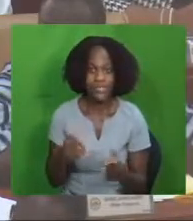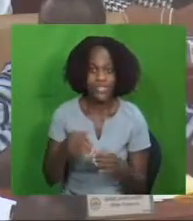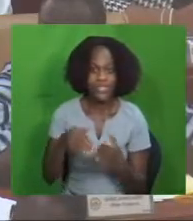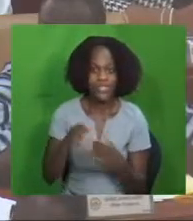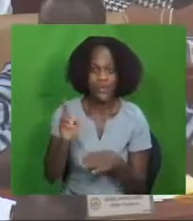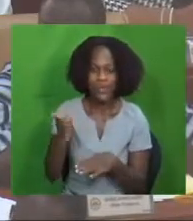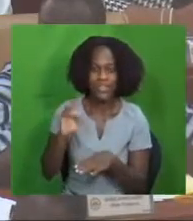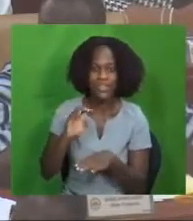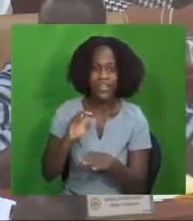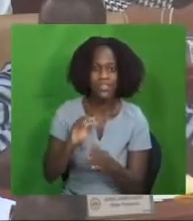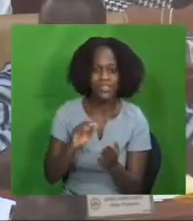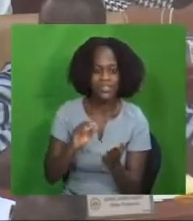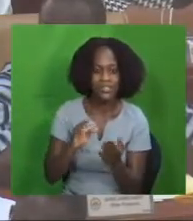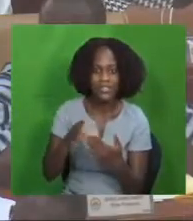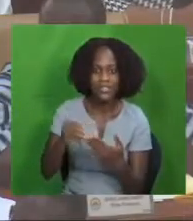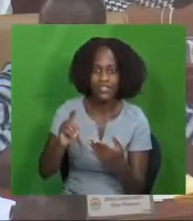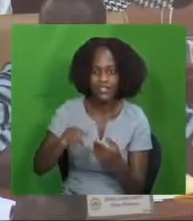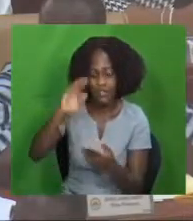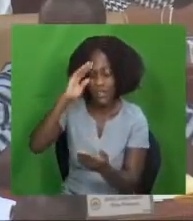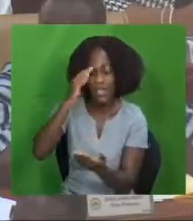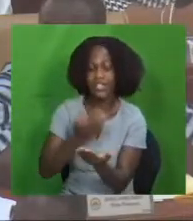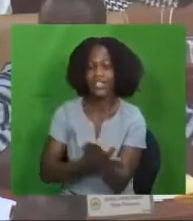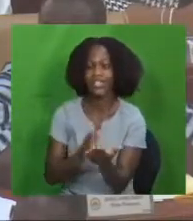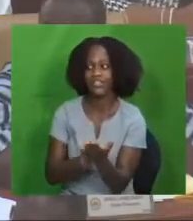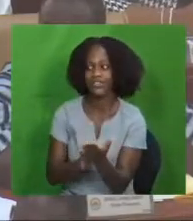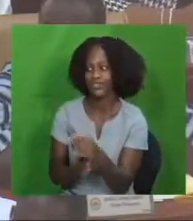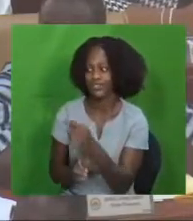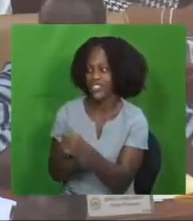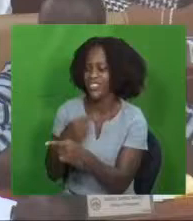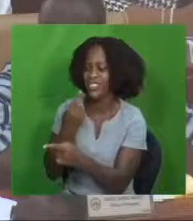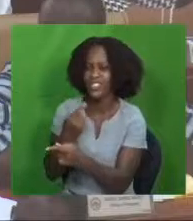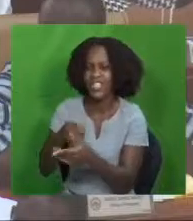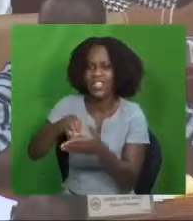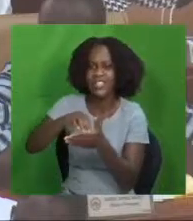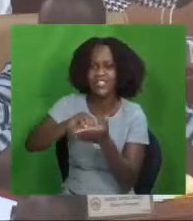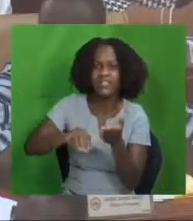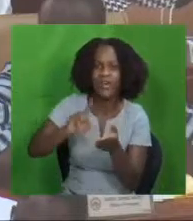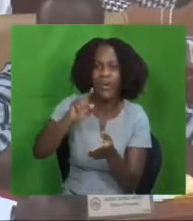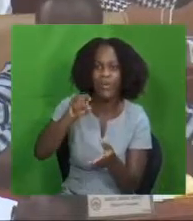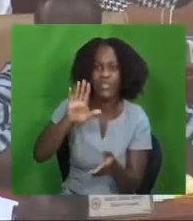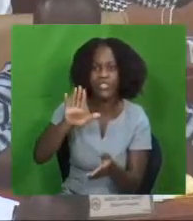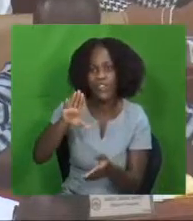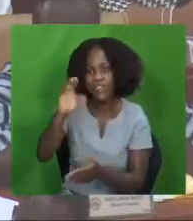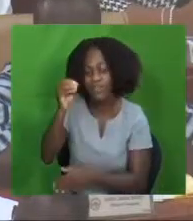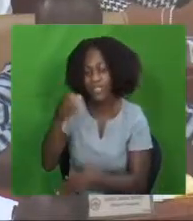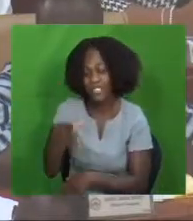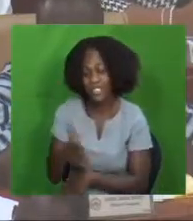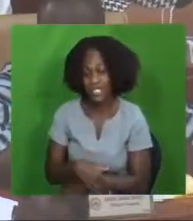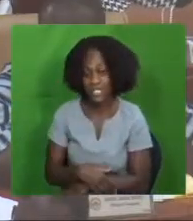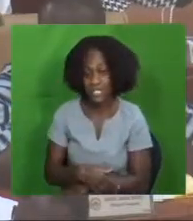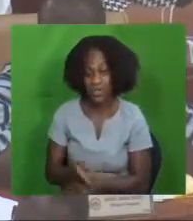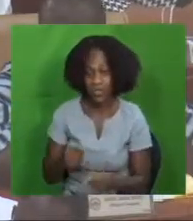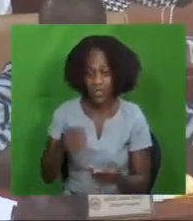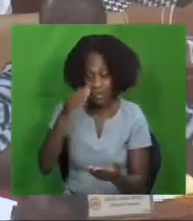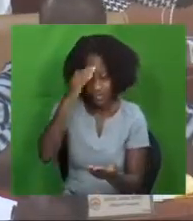to my son in school, this government is proposing to take 1.5 of that. When my son goes to buy textbooks, they still